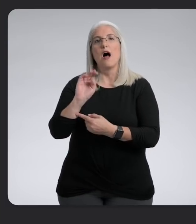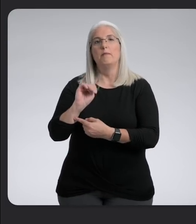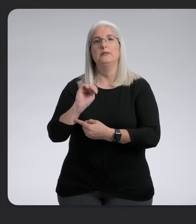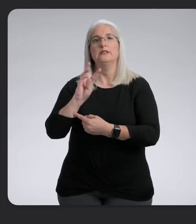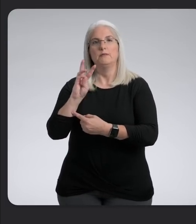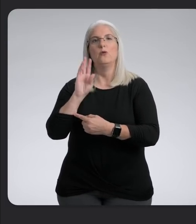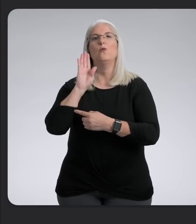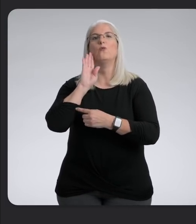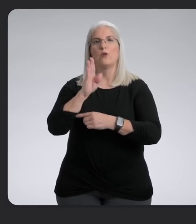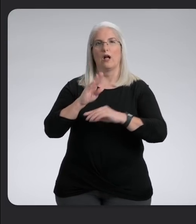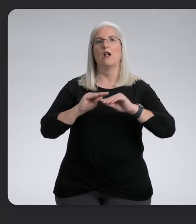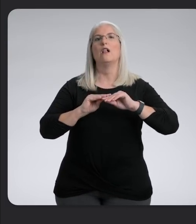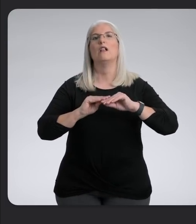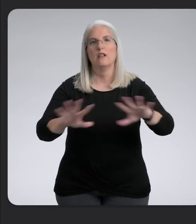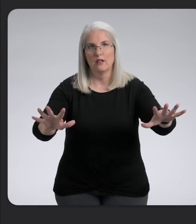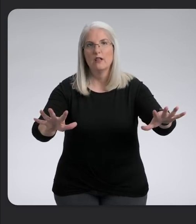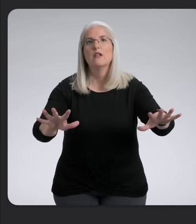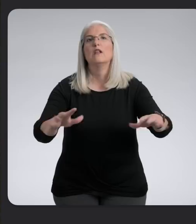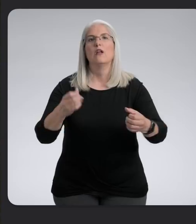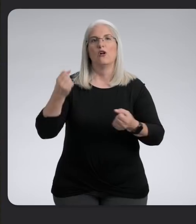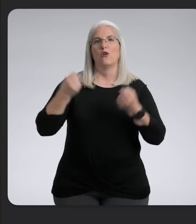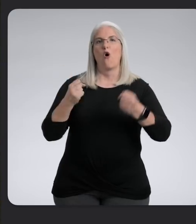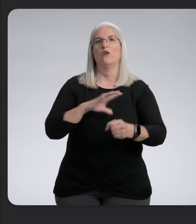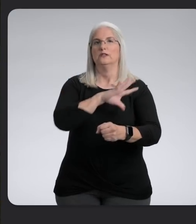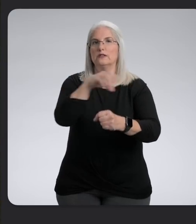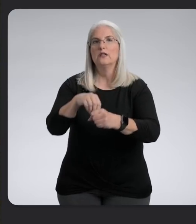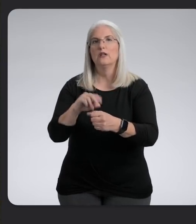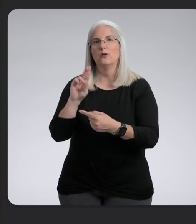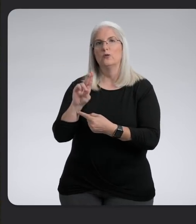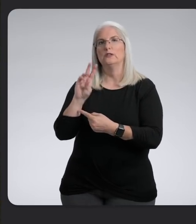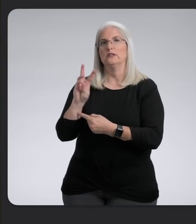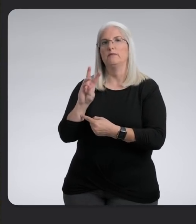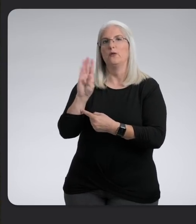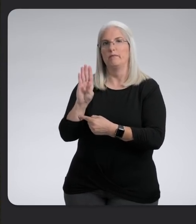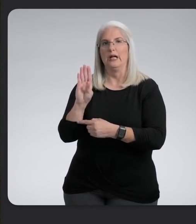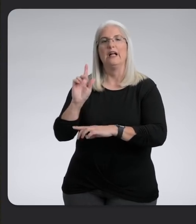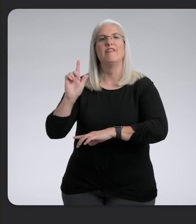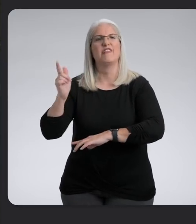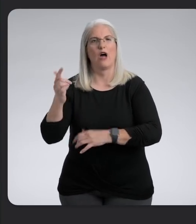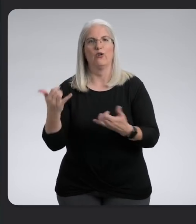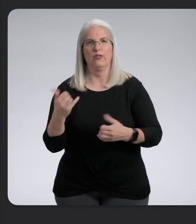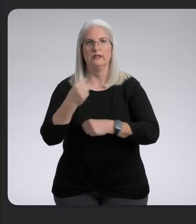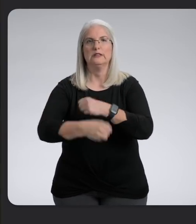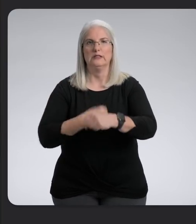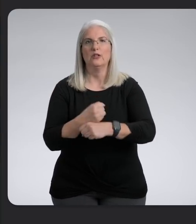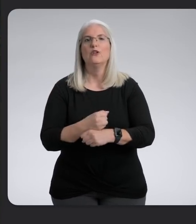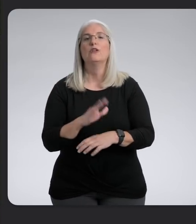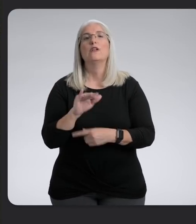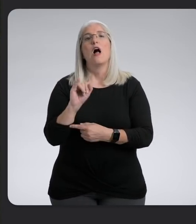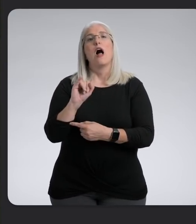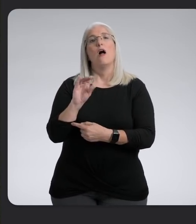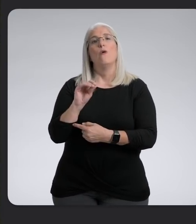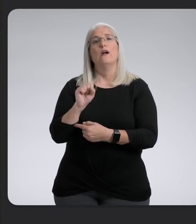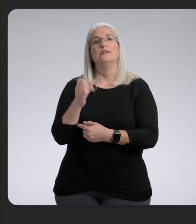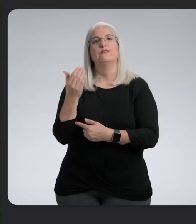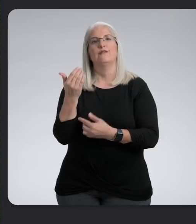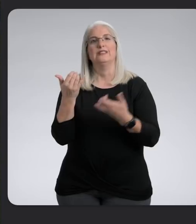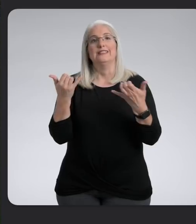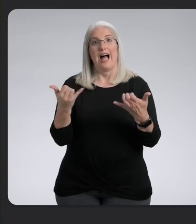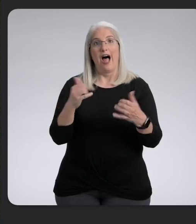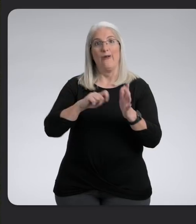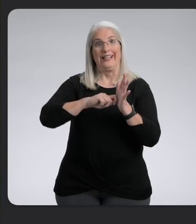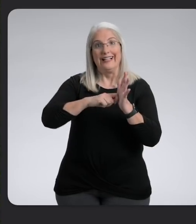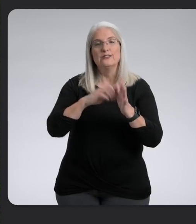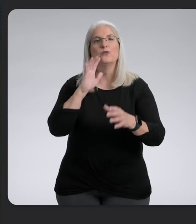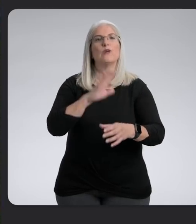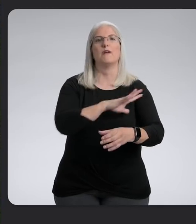with UWB starting later this year. With iOS 15, we're bringing keys for your everyday places to Wallet.